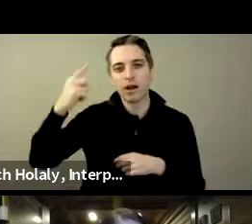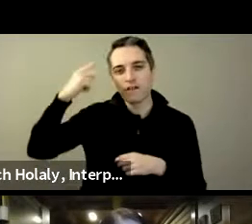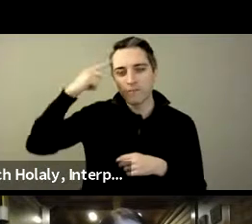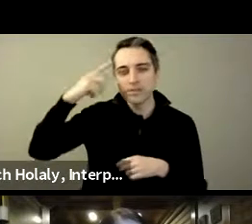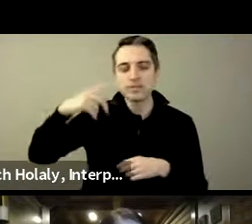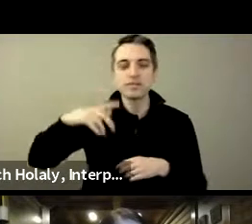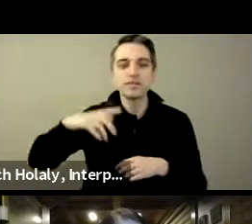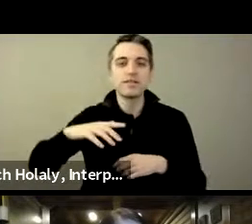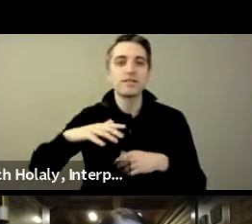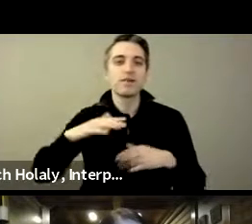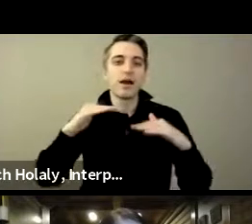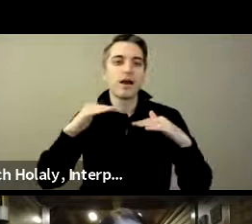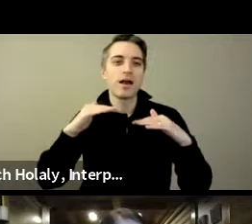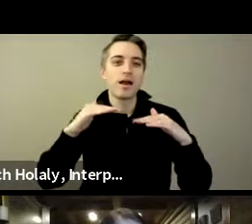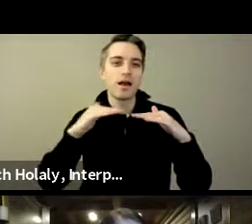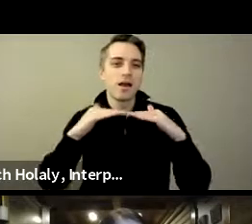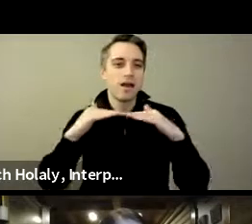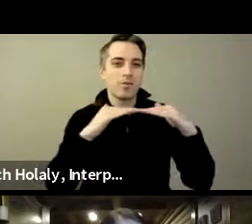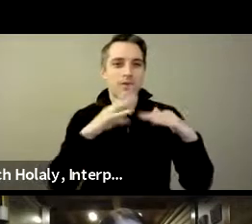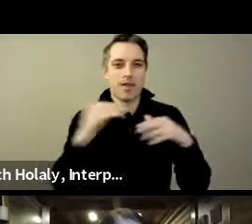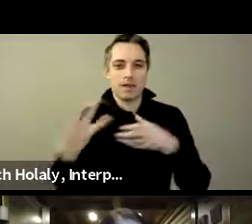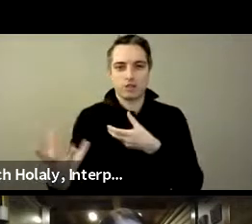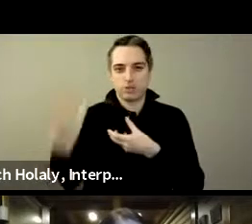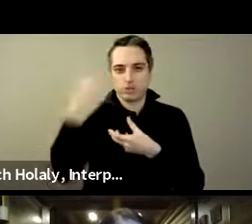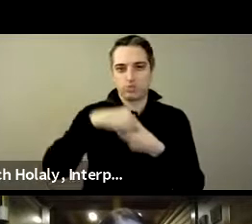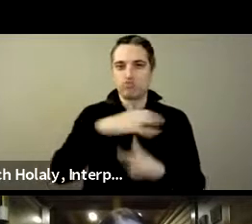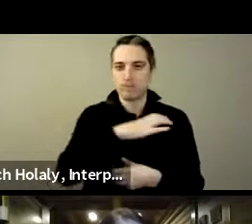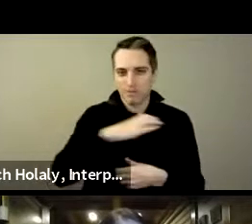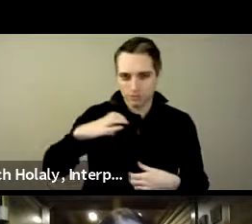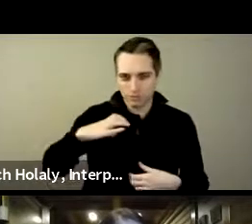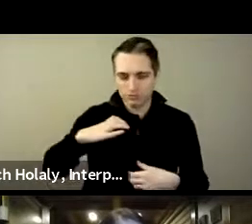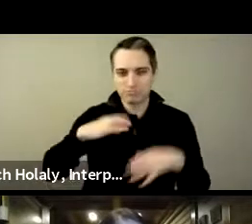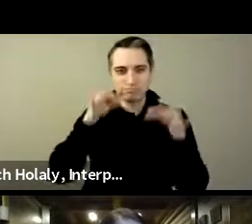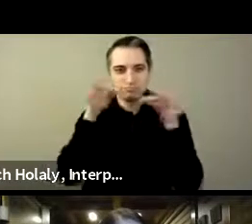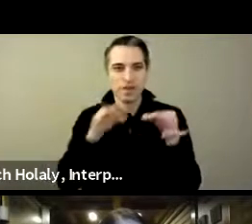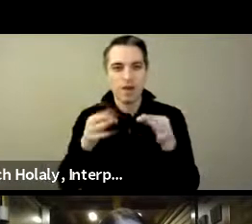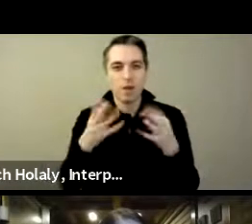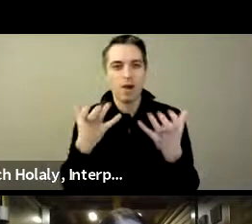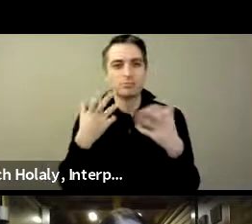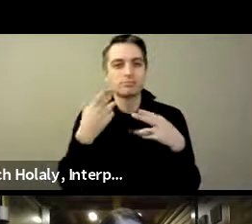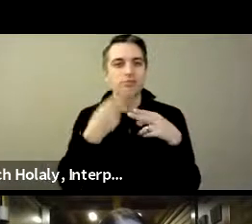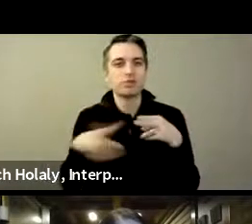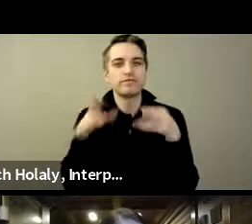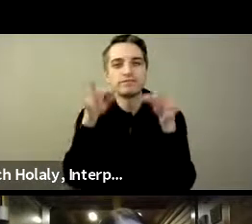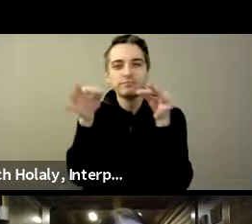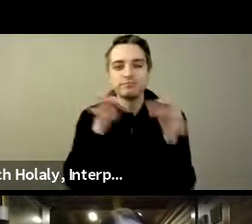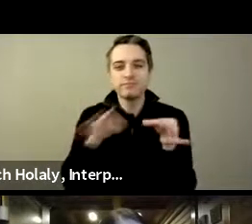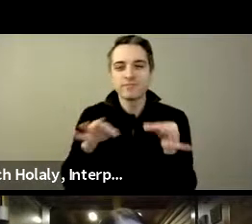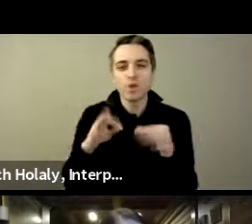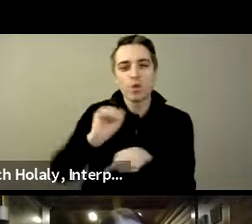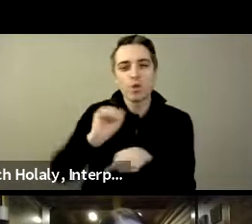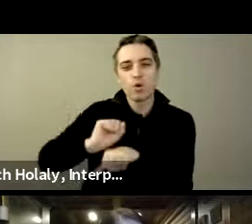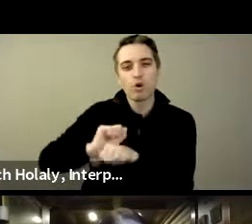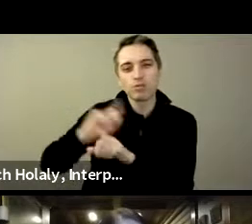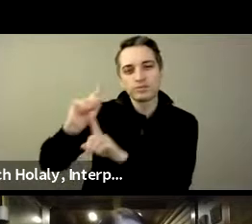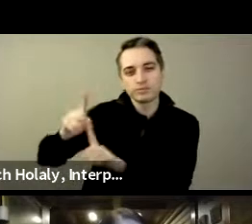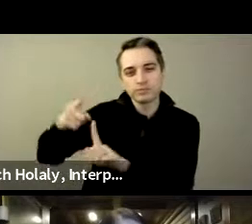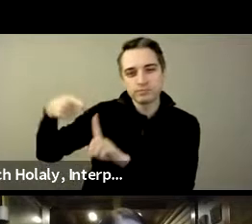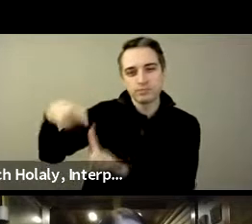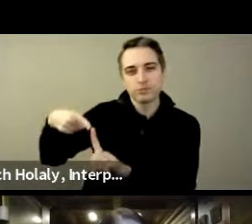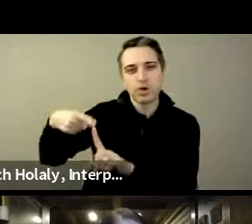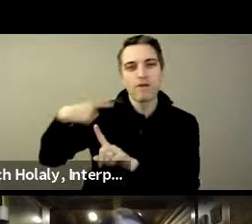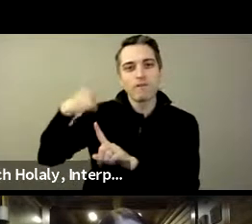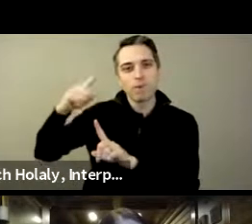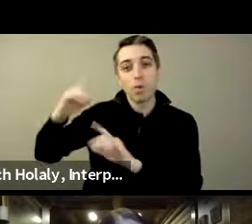Inclusion. Briefly, before doing so, I'd like to provide a quick view of the work related to DEI training in the past